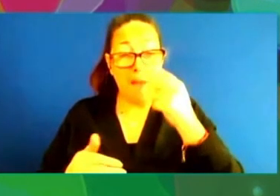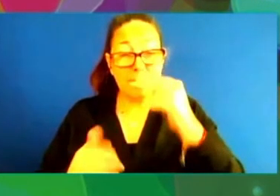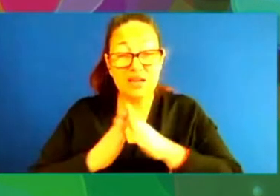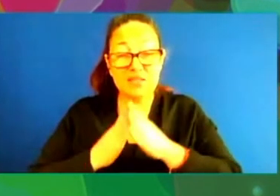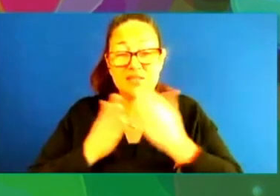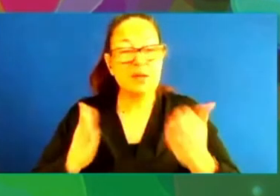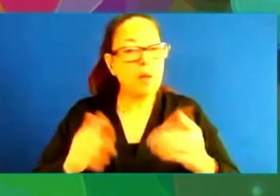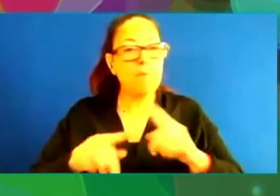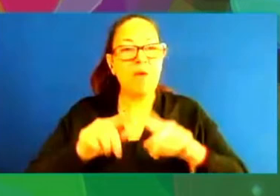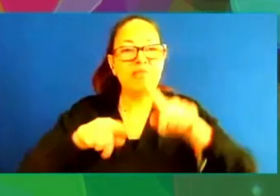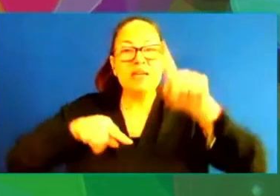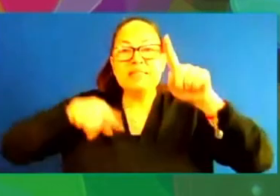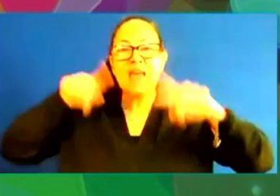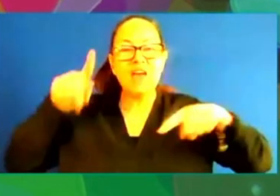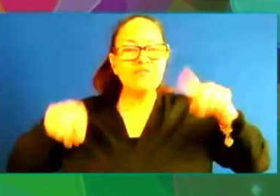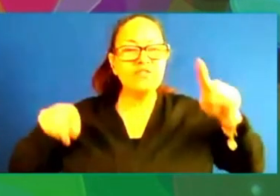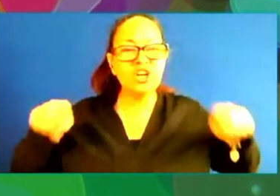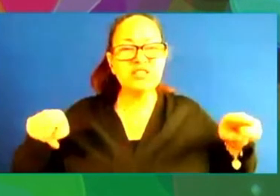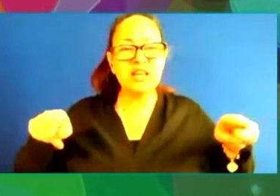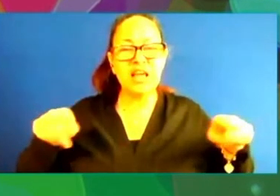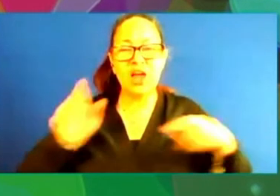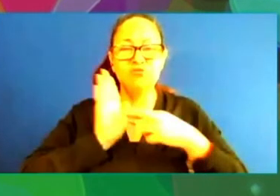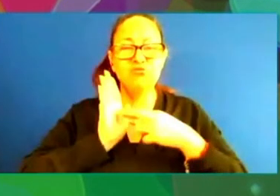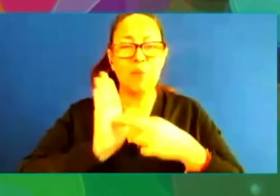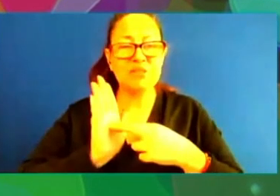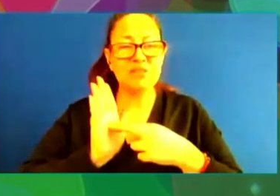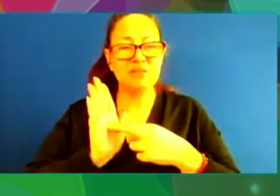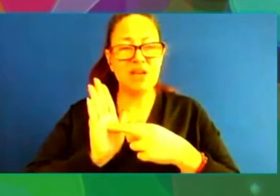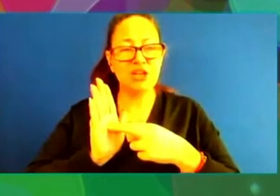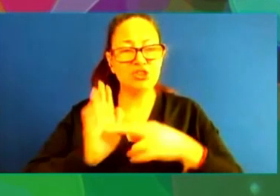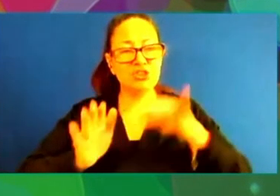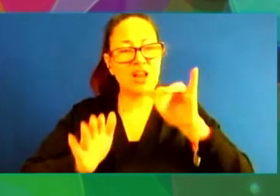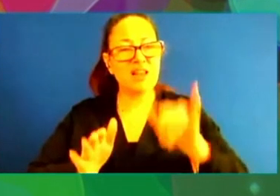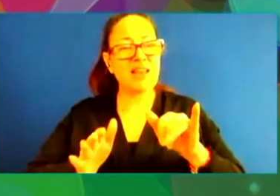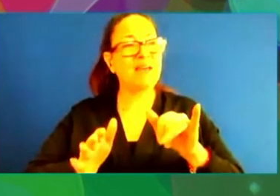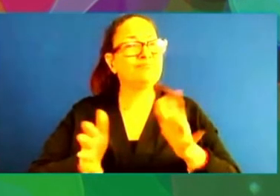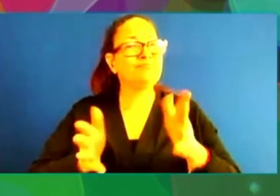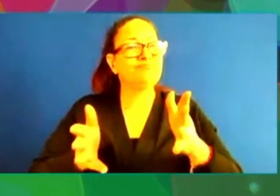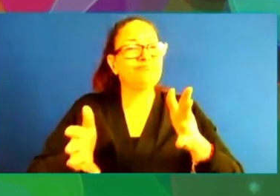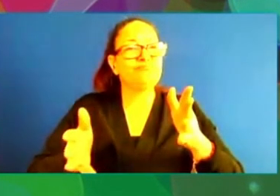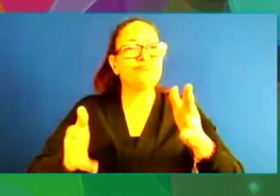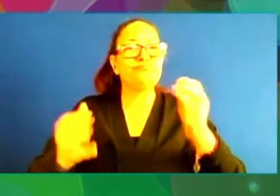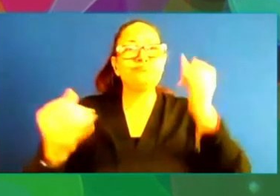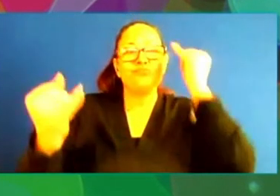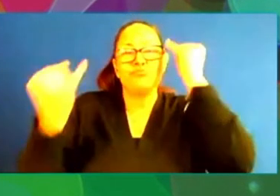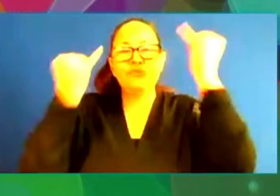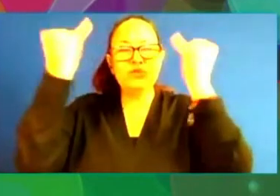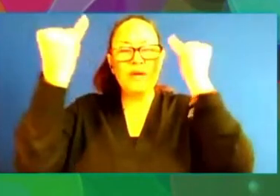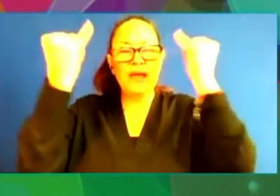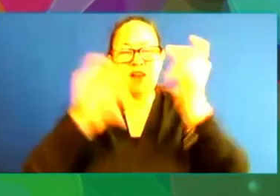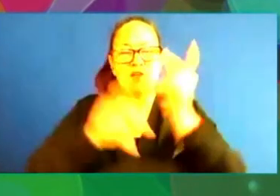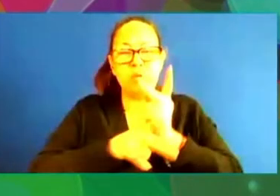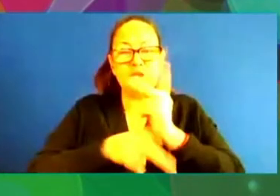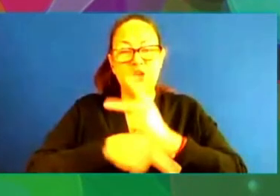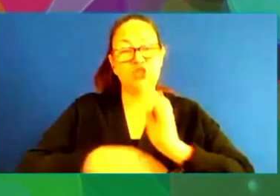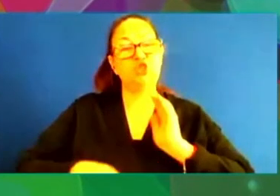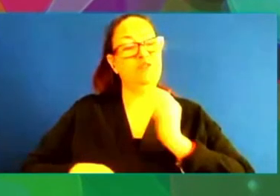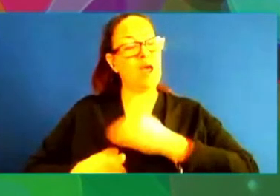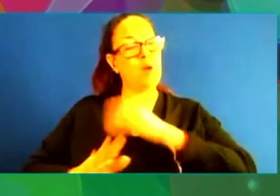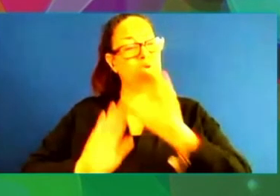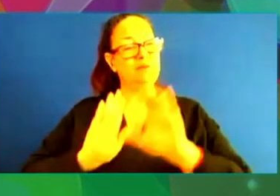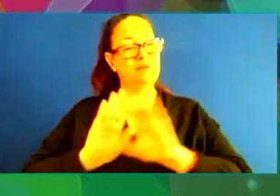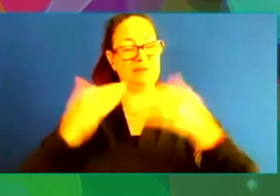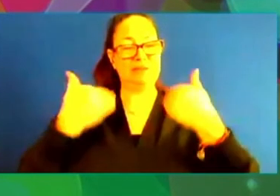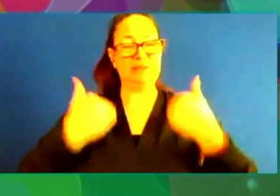like the diversity of representation and that creative production of our image, taking control of